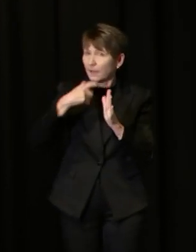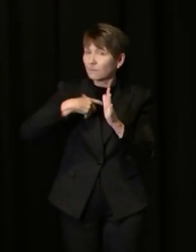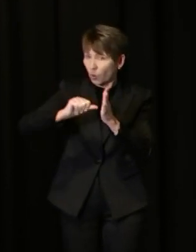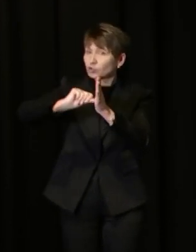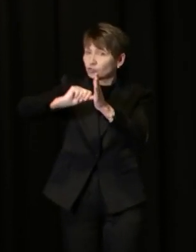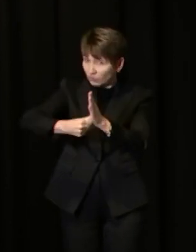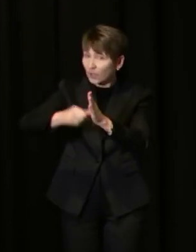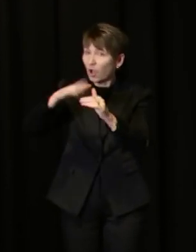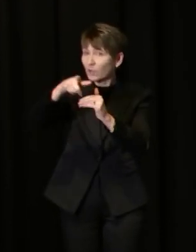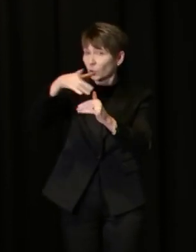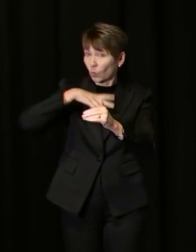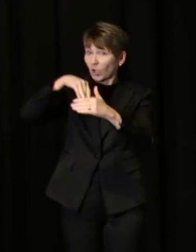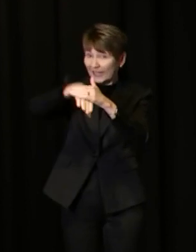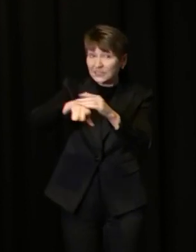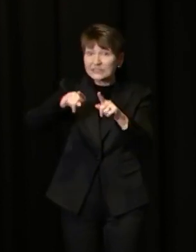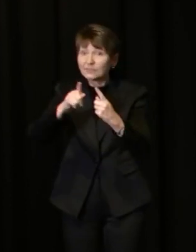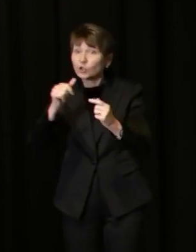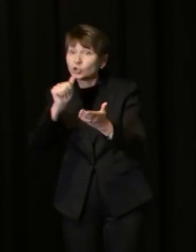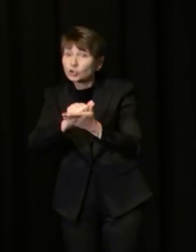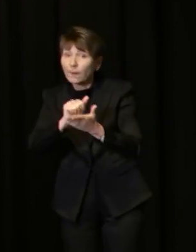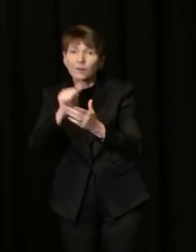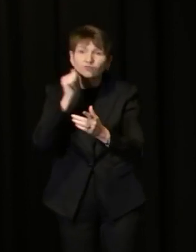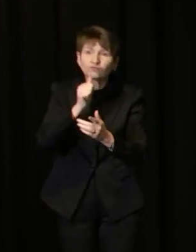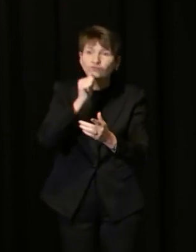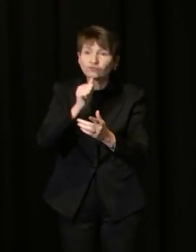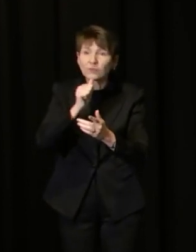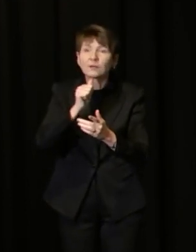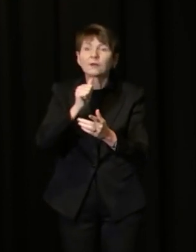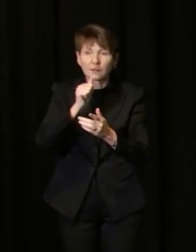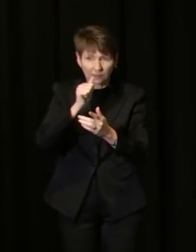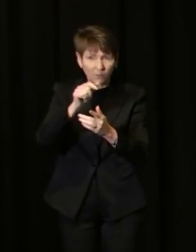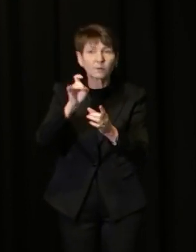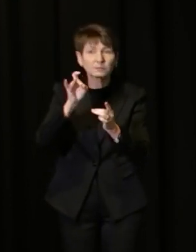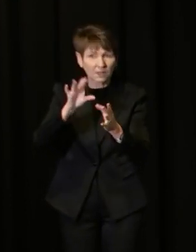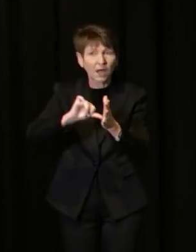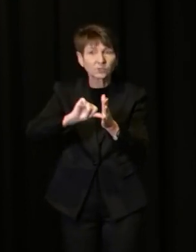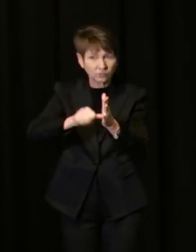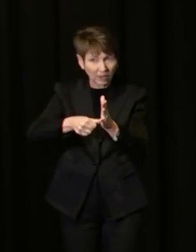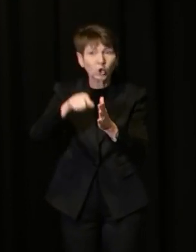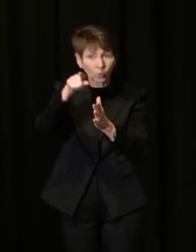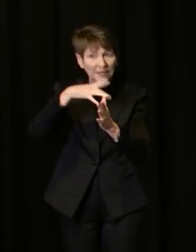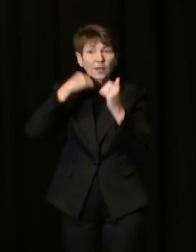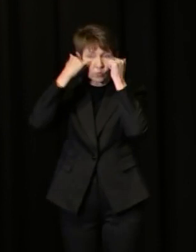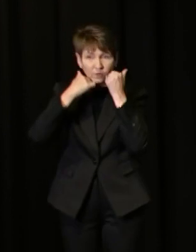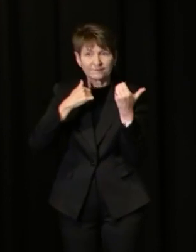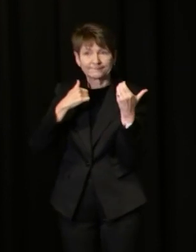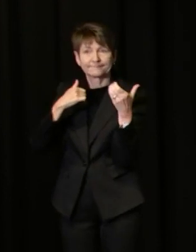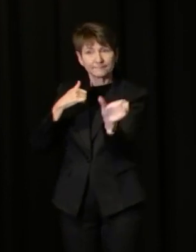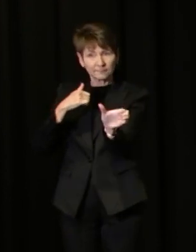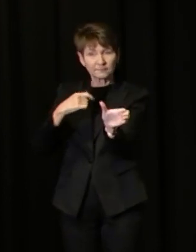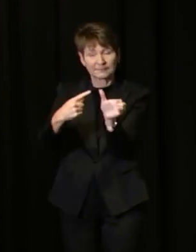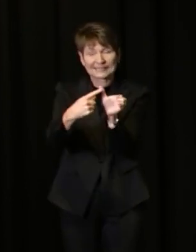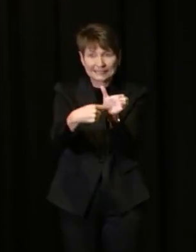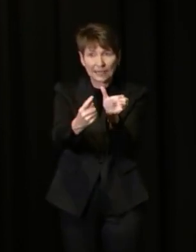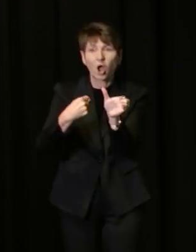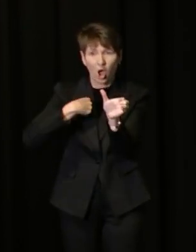also make sure that when it comes to events, we'll do one-off approvals, a single gateway, if you like,